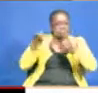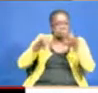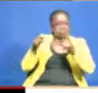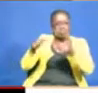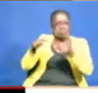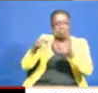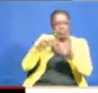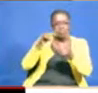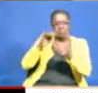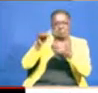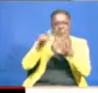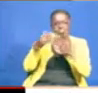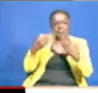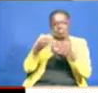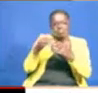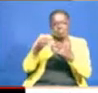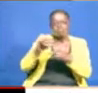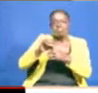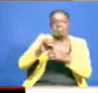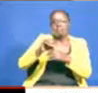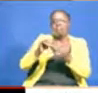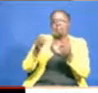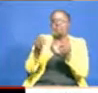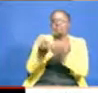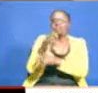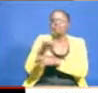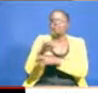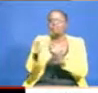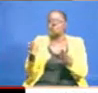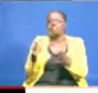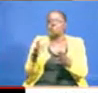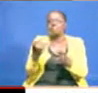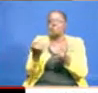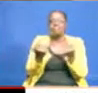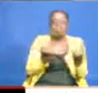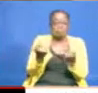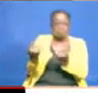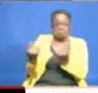reach the people at the grassroots, since I have a one-on-one connection with them and help them.